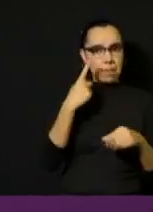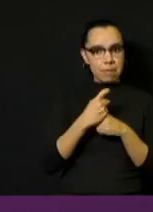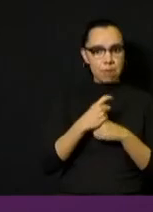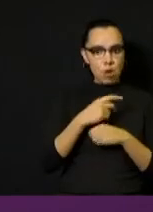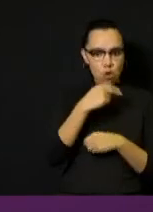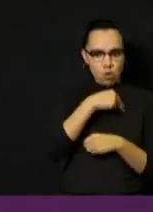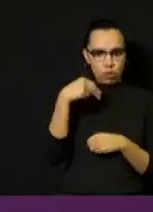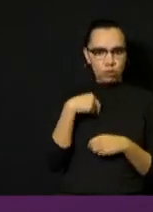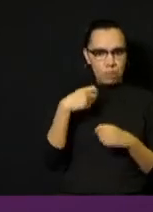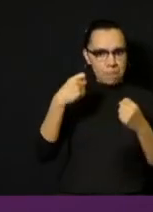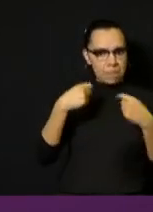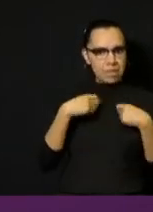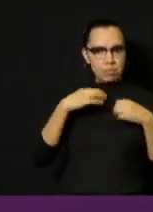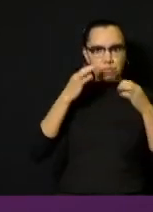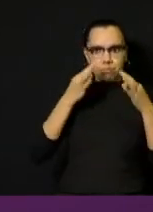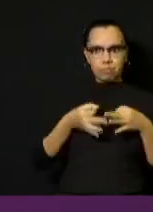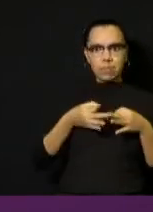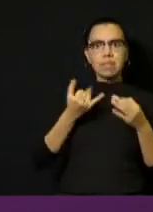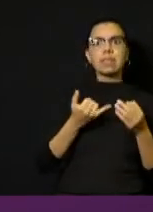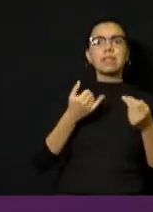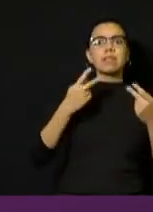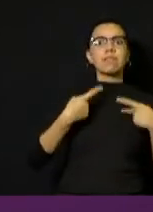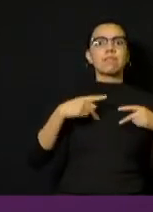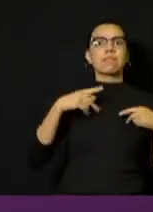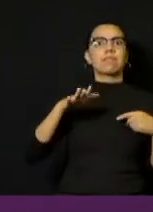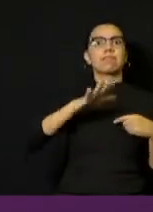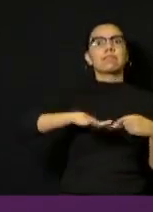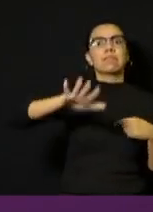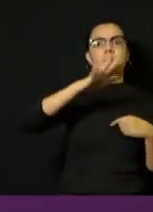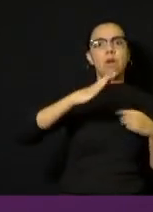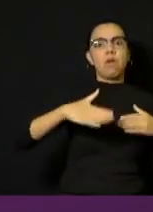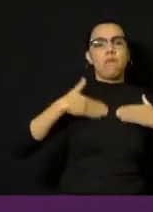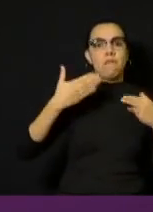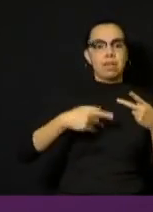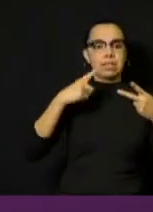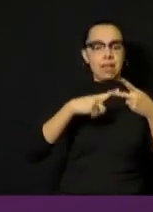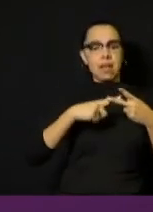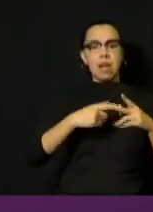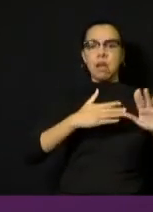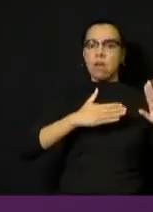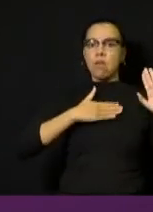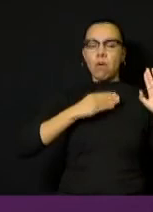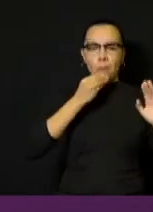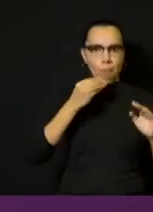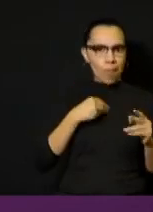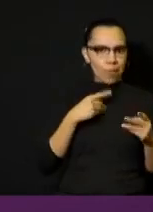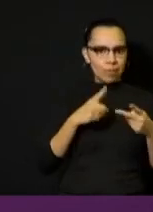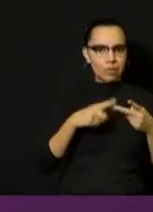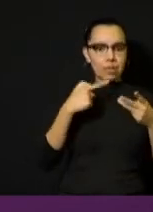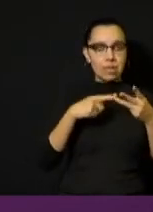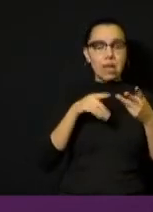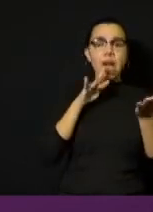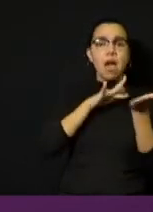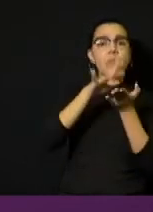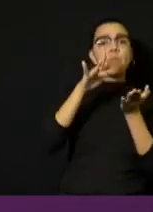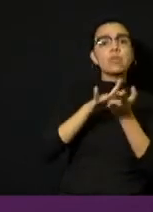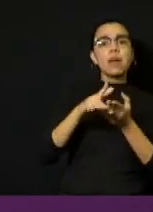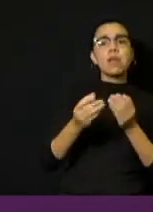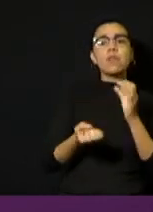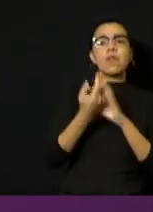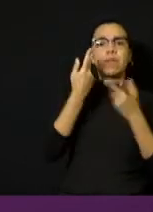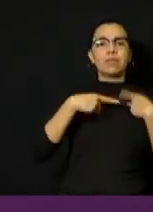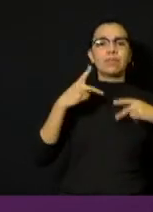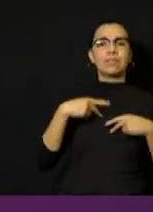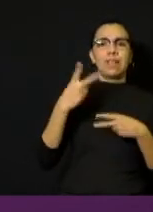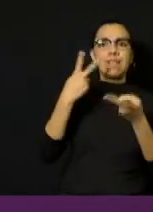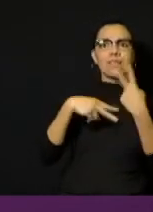in yourself, but everyone that we are supporting, the commitment, and to support new generations. I think